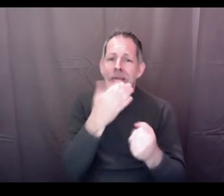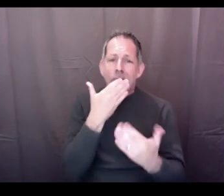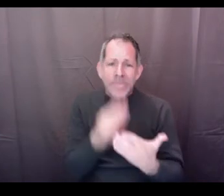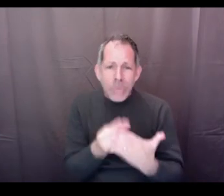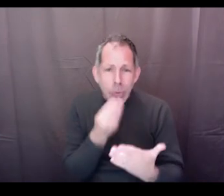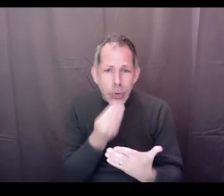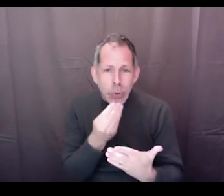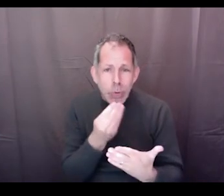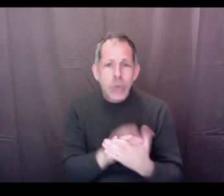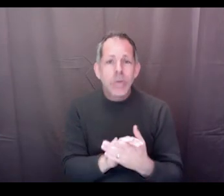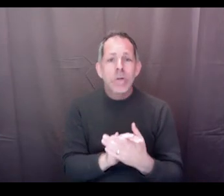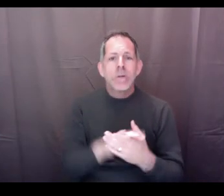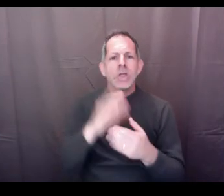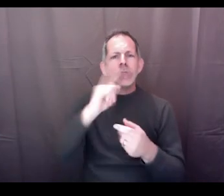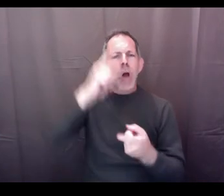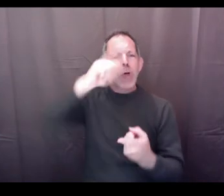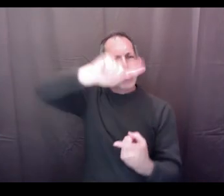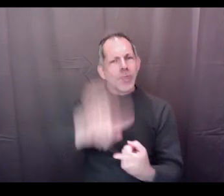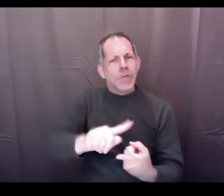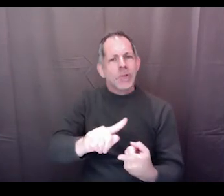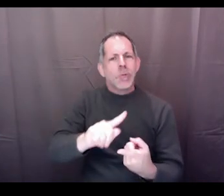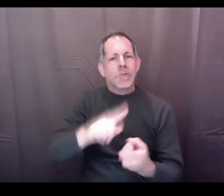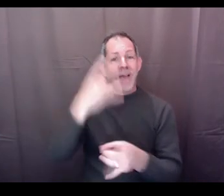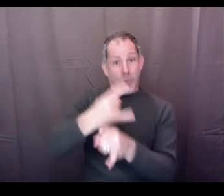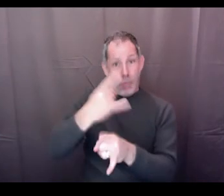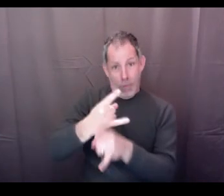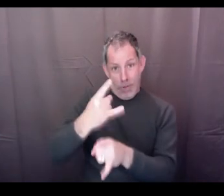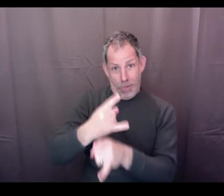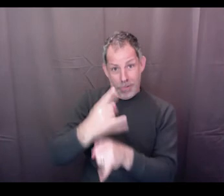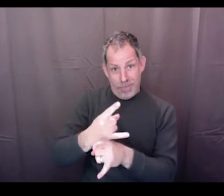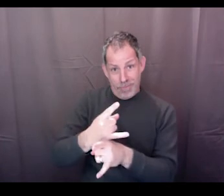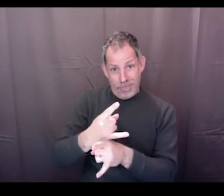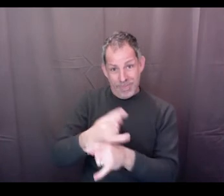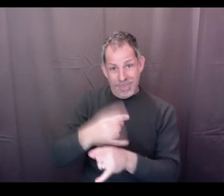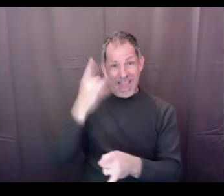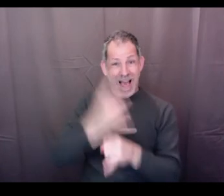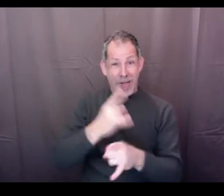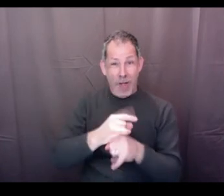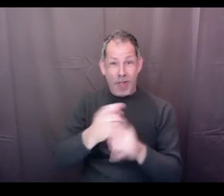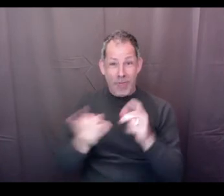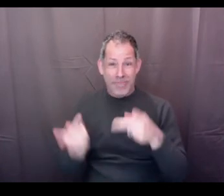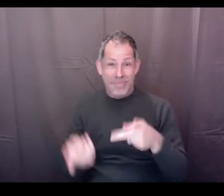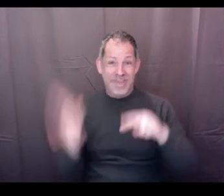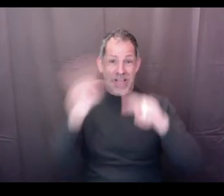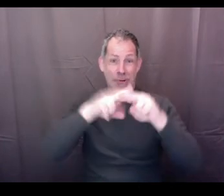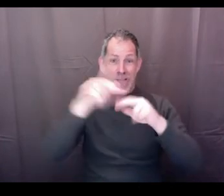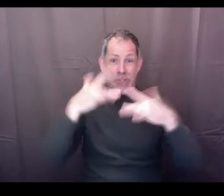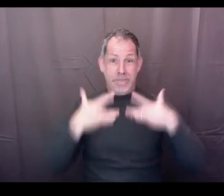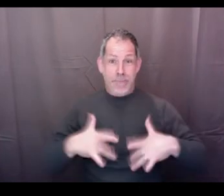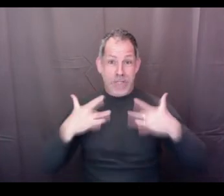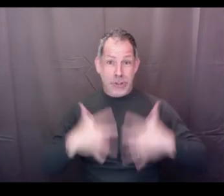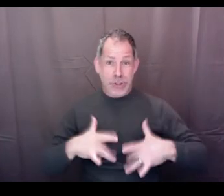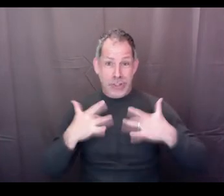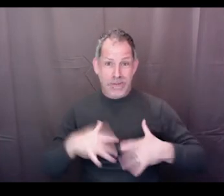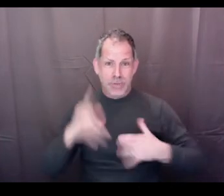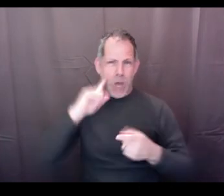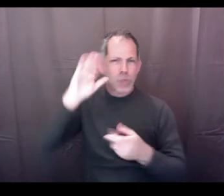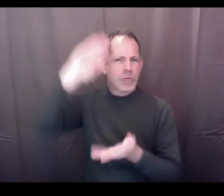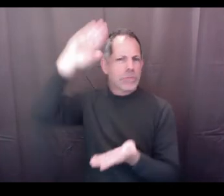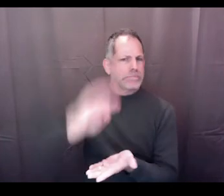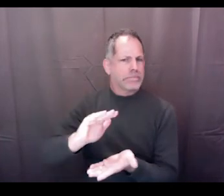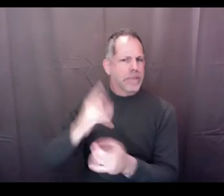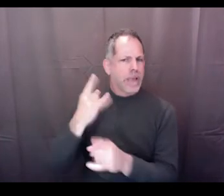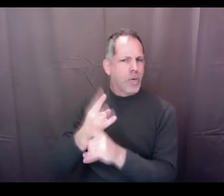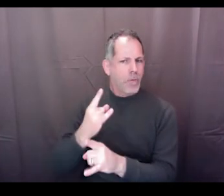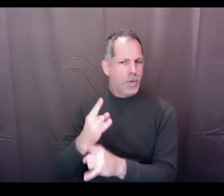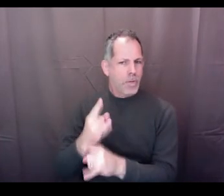alcohol consumption. When families are stuck together for days on end and people are drinking excessively, it's going